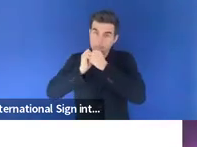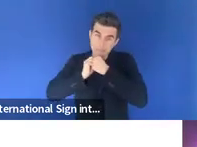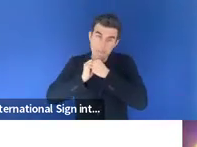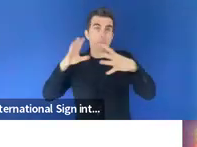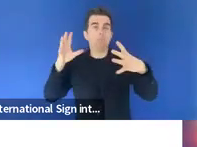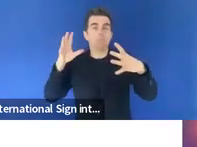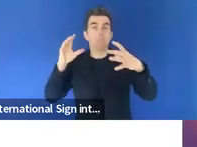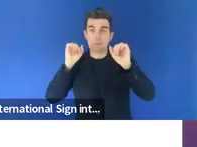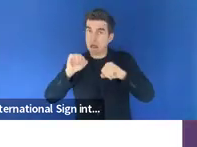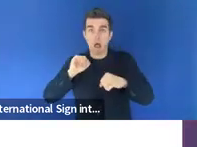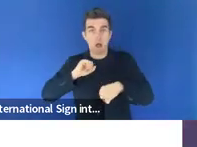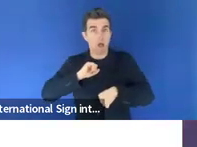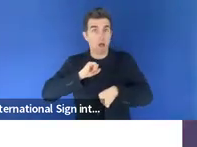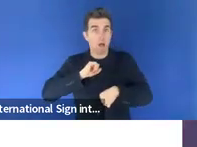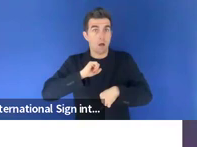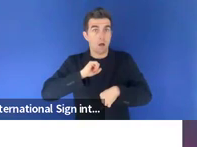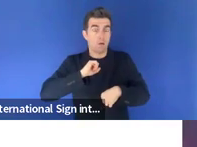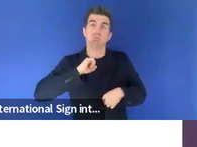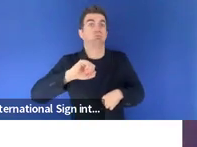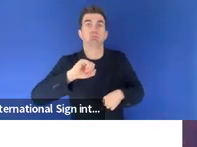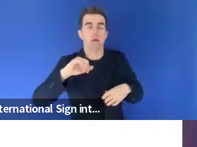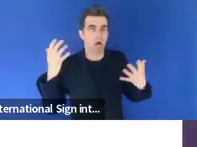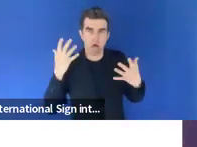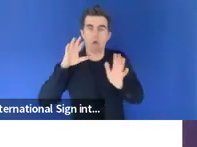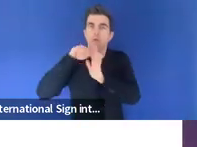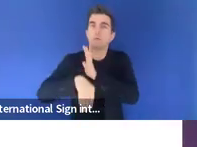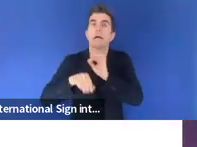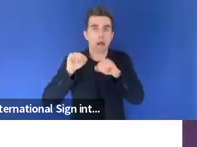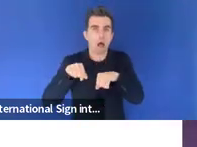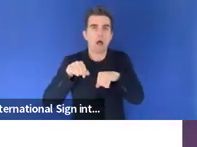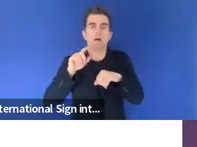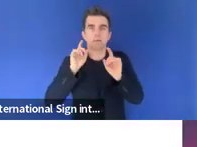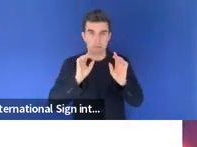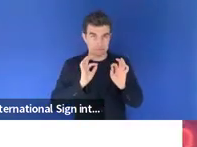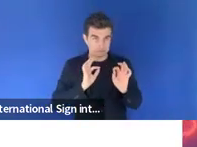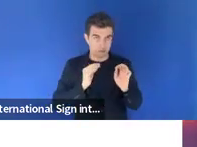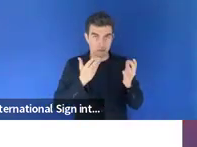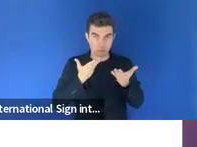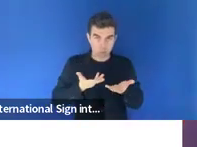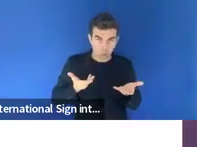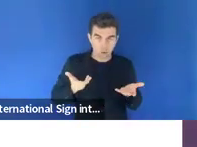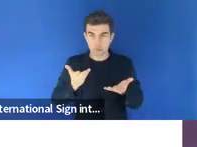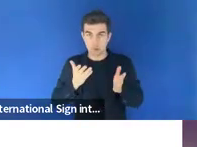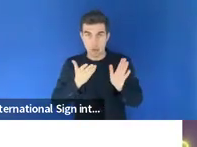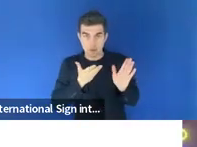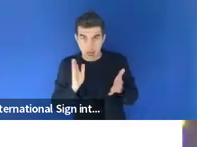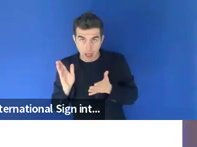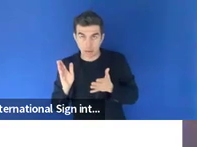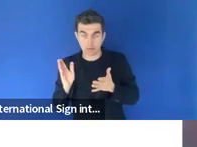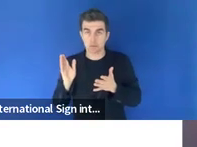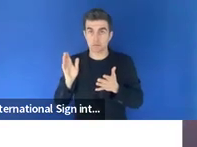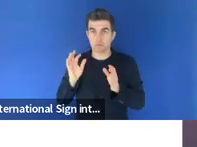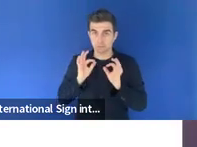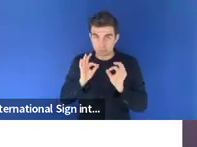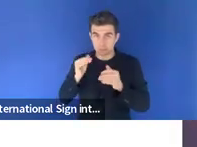can actually lead to poorer performance in the long run because the quality of your products might not be there. Customers might